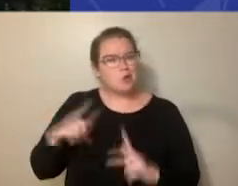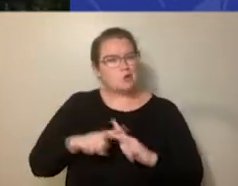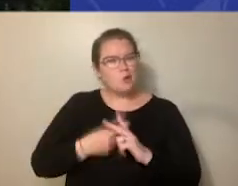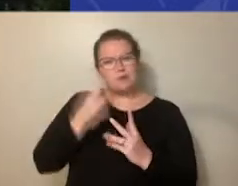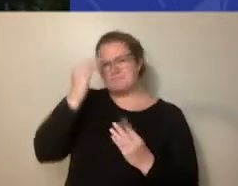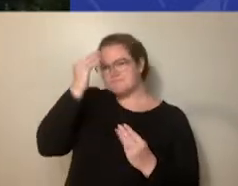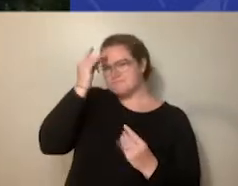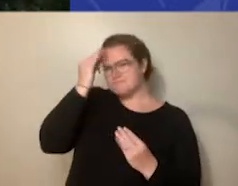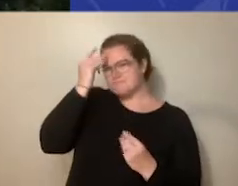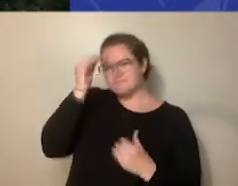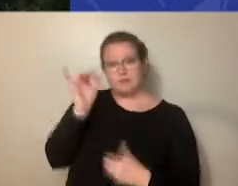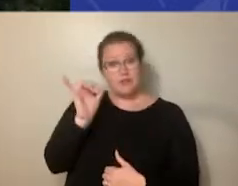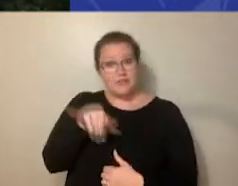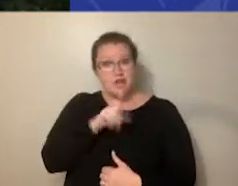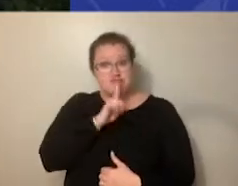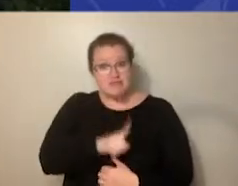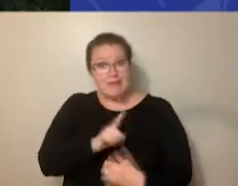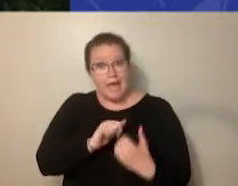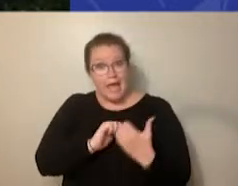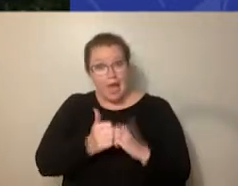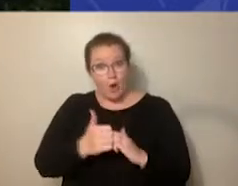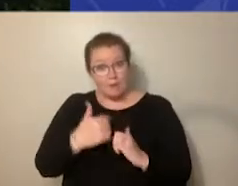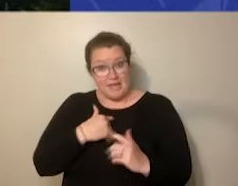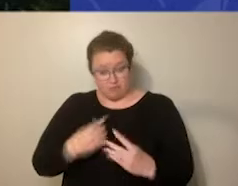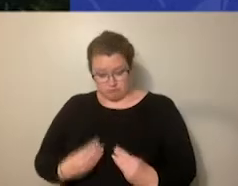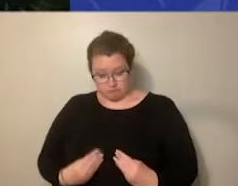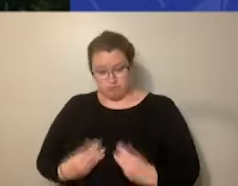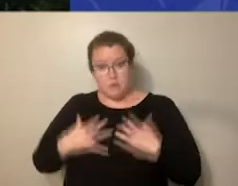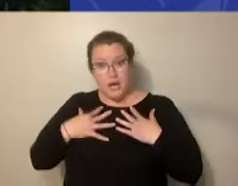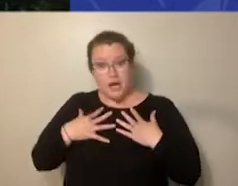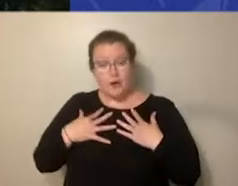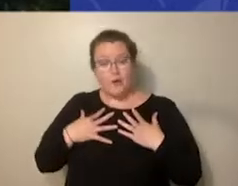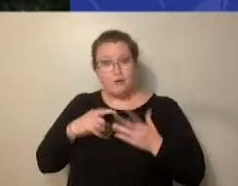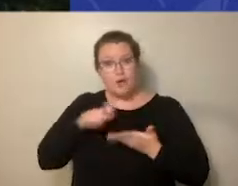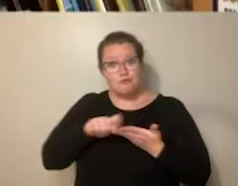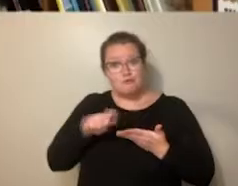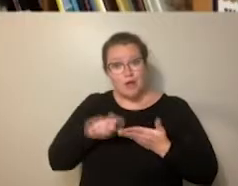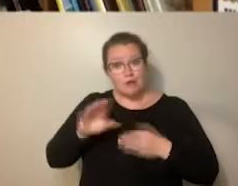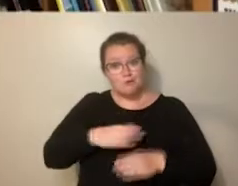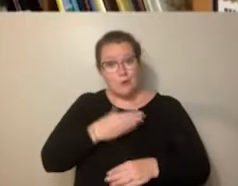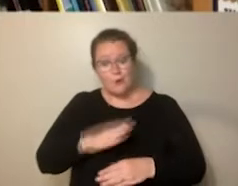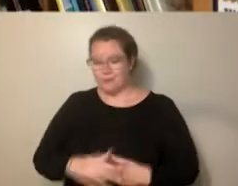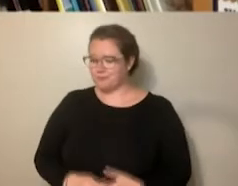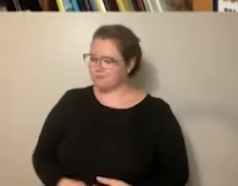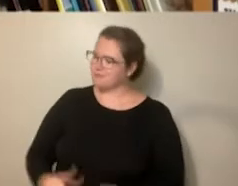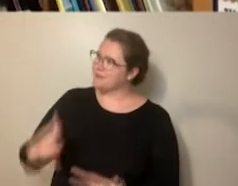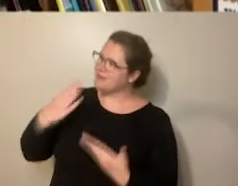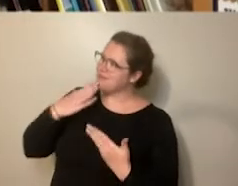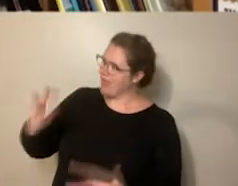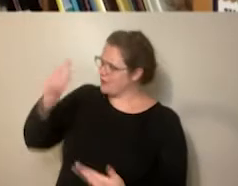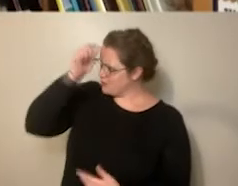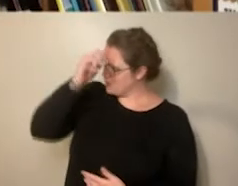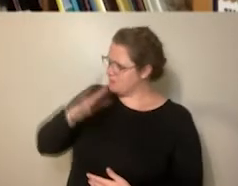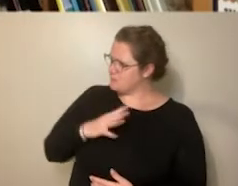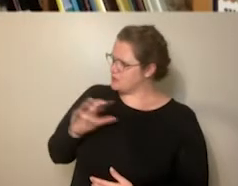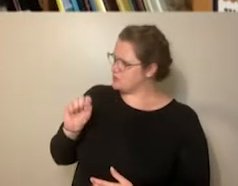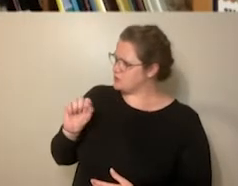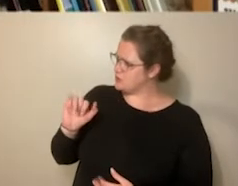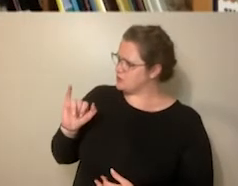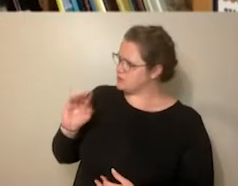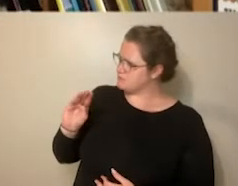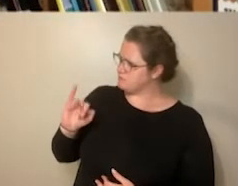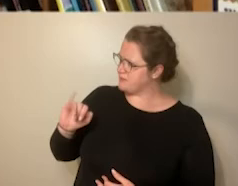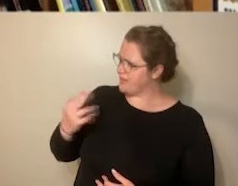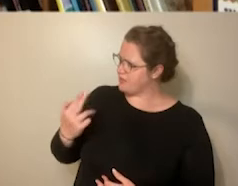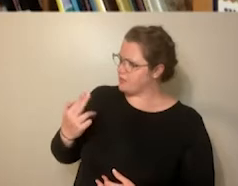it. So that was really my inspiration in writing the song. Thank you, Mr. Smith. So,